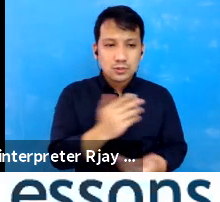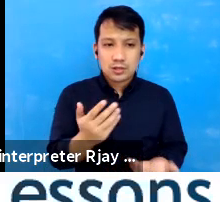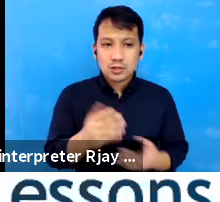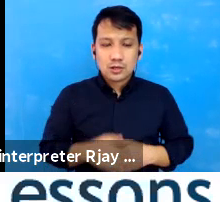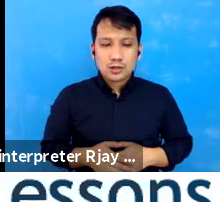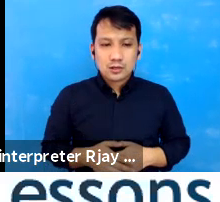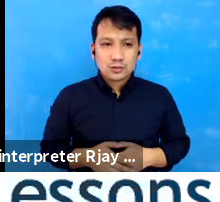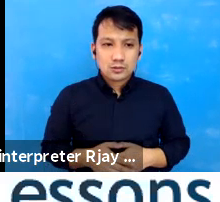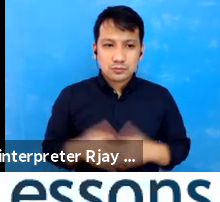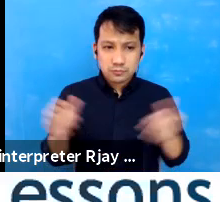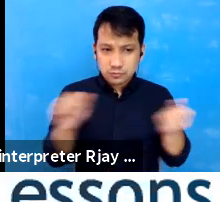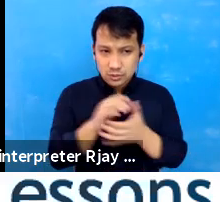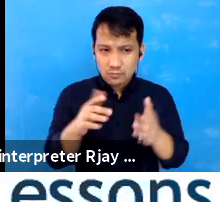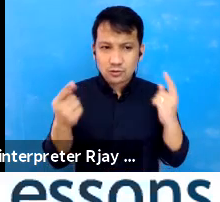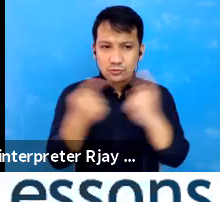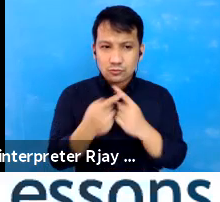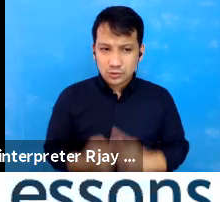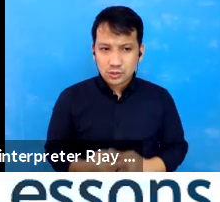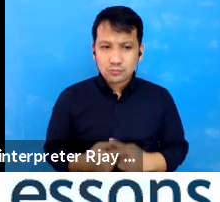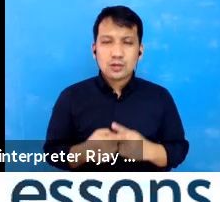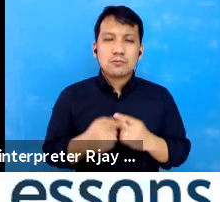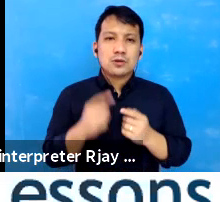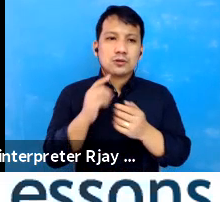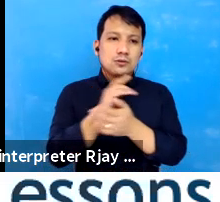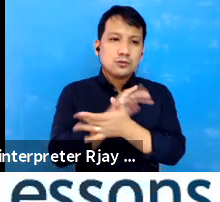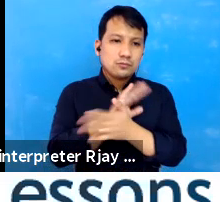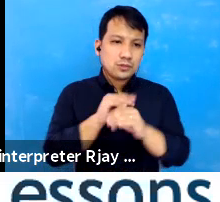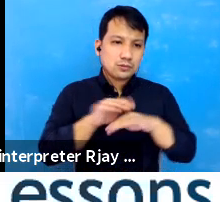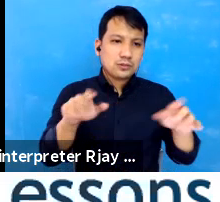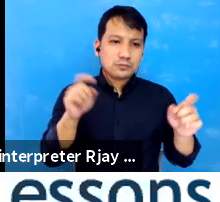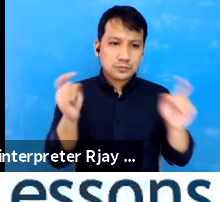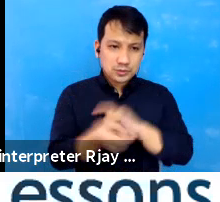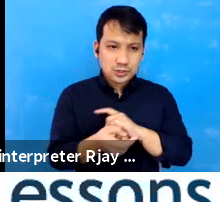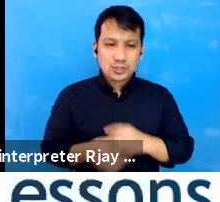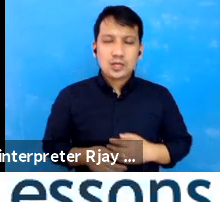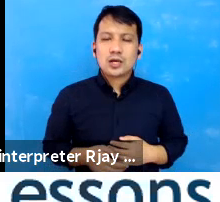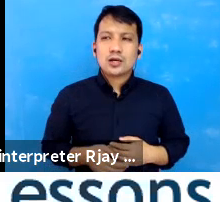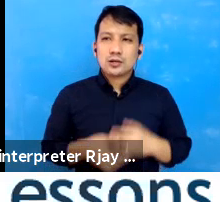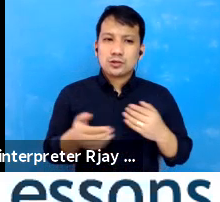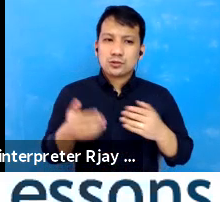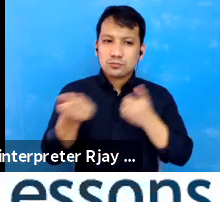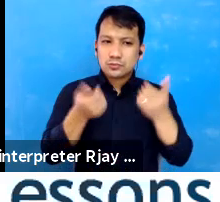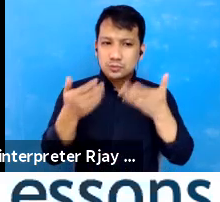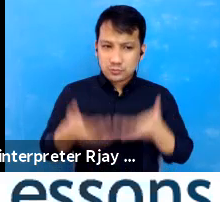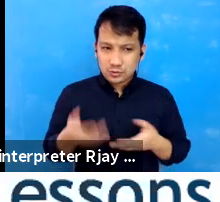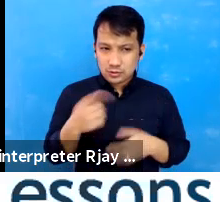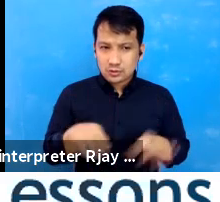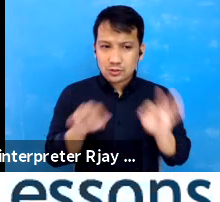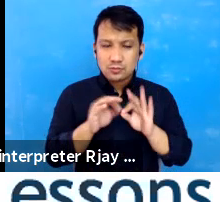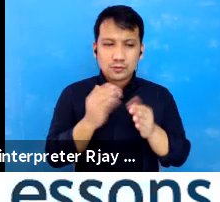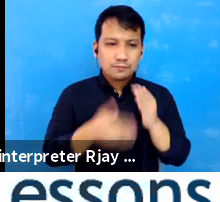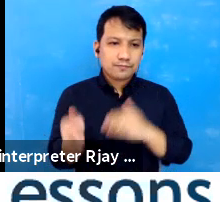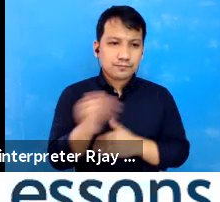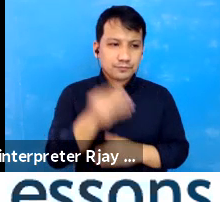or disasters, conflicts, pandemics, and even changes in political administrations. Next slide,